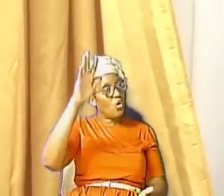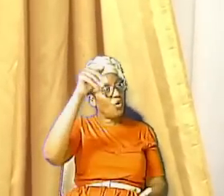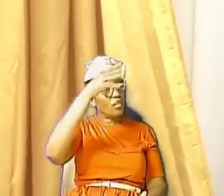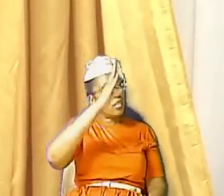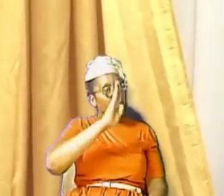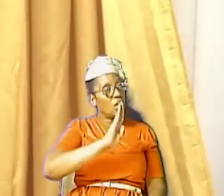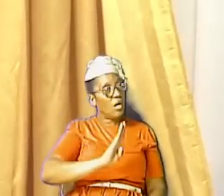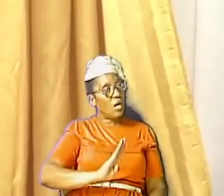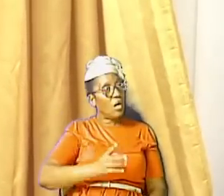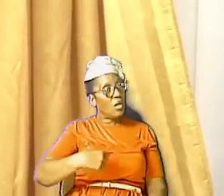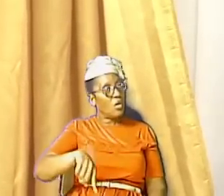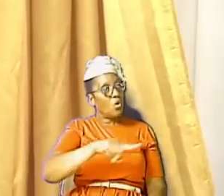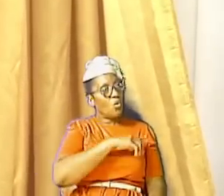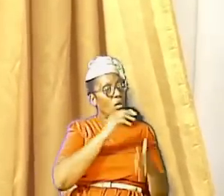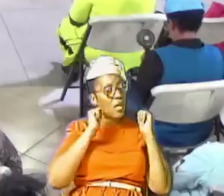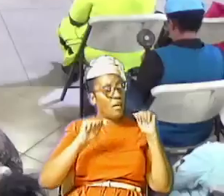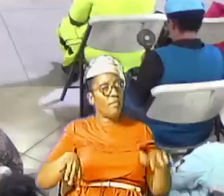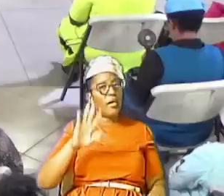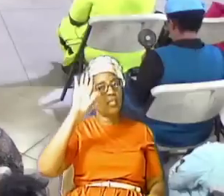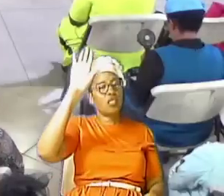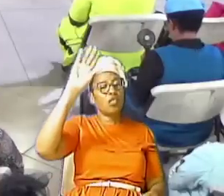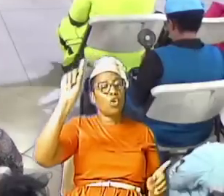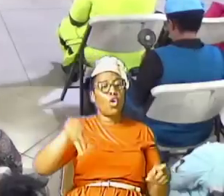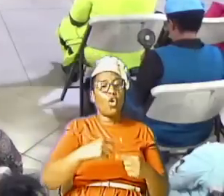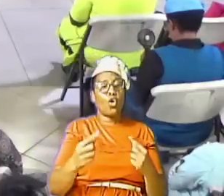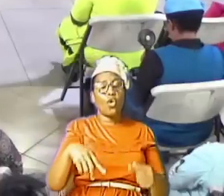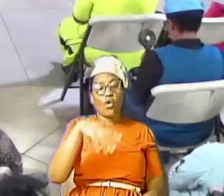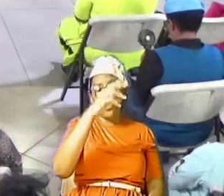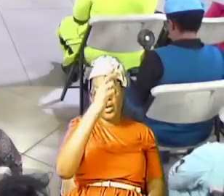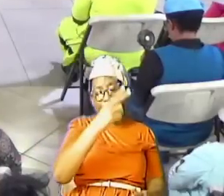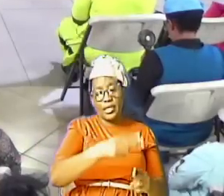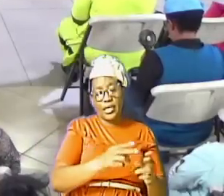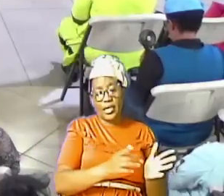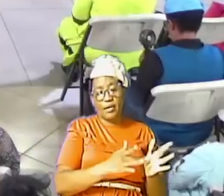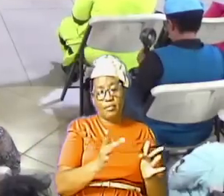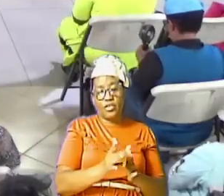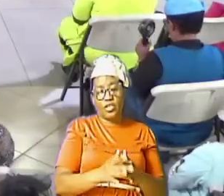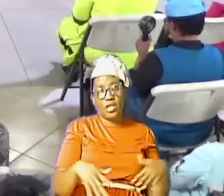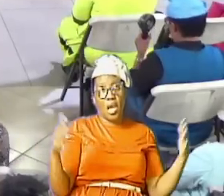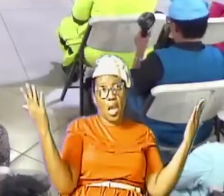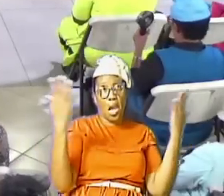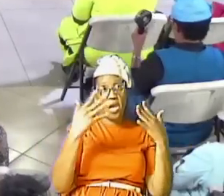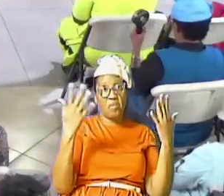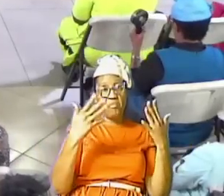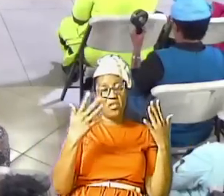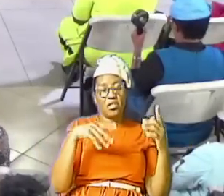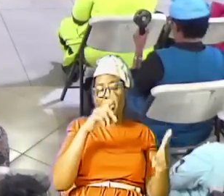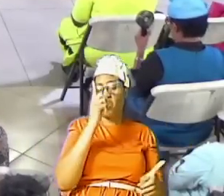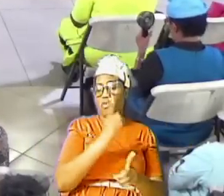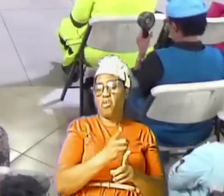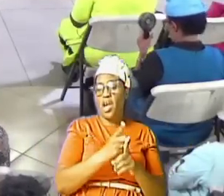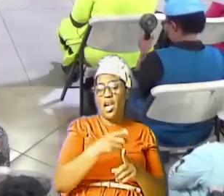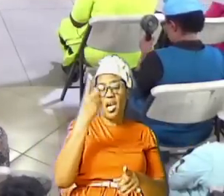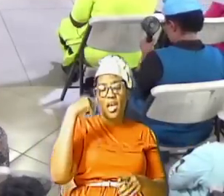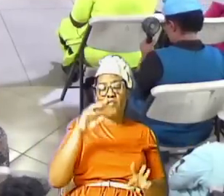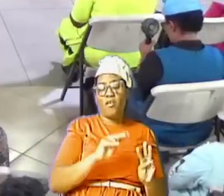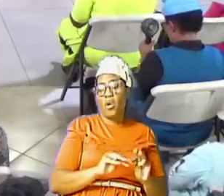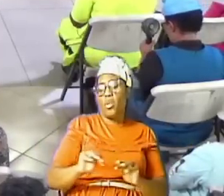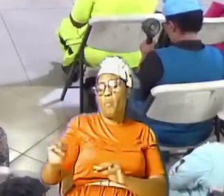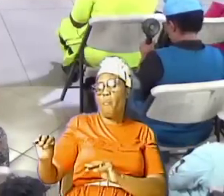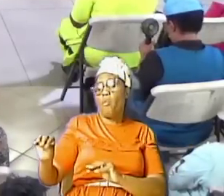glory, we bless your great name. The atmosphere is ripe for a move of